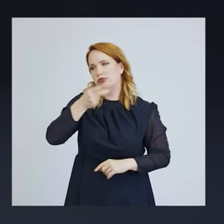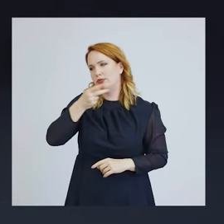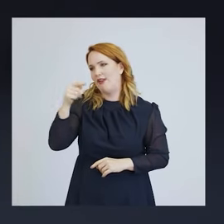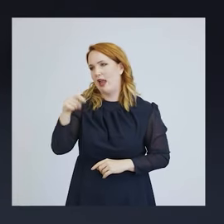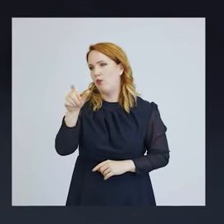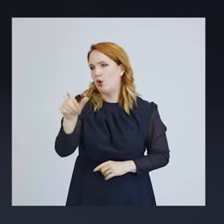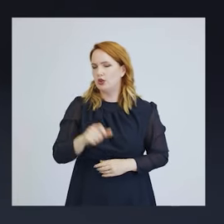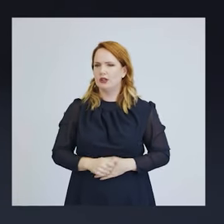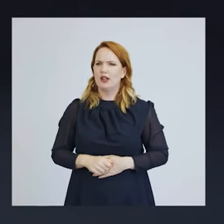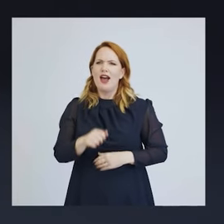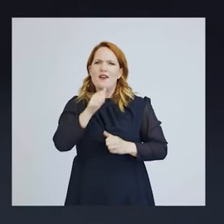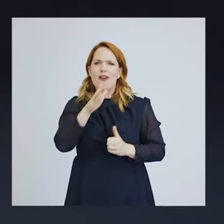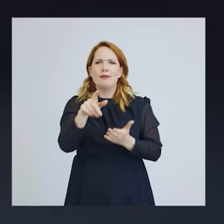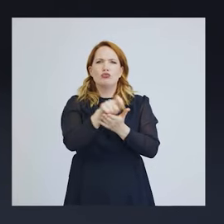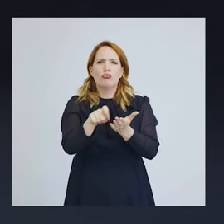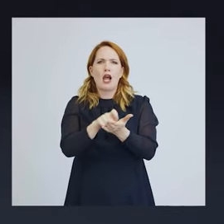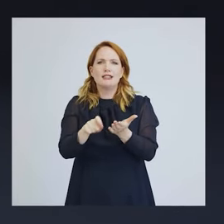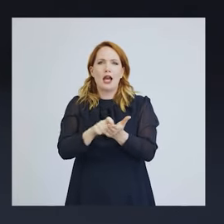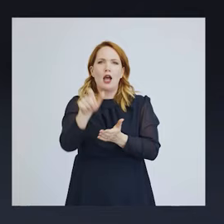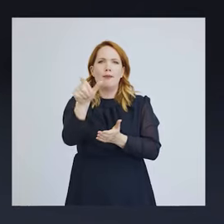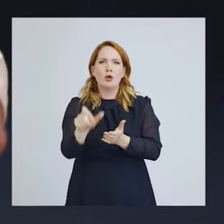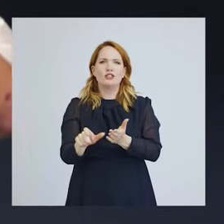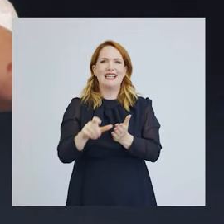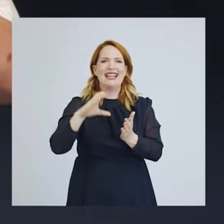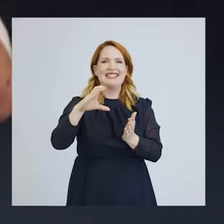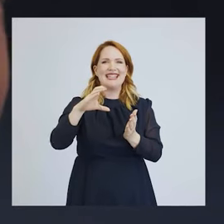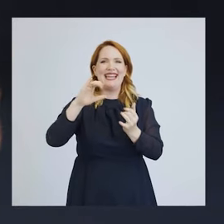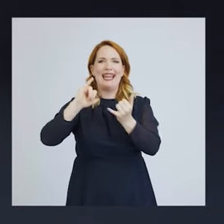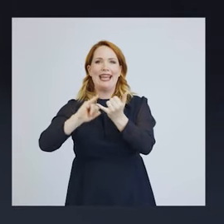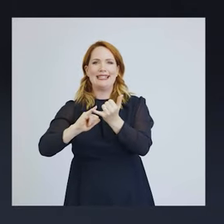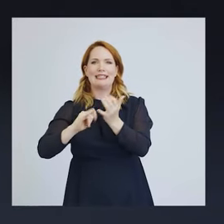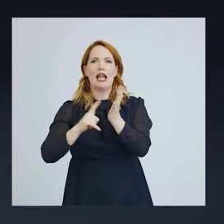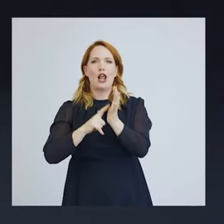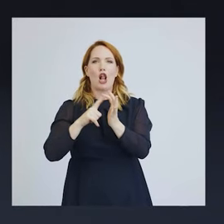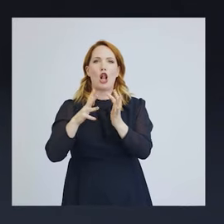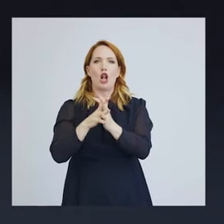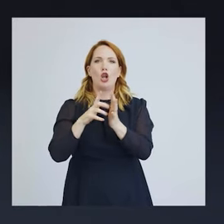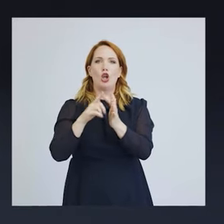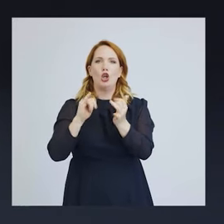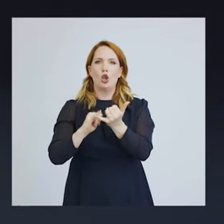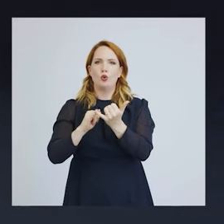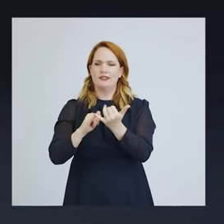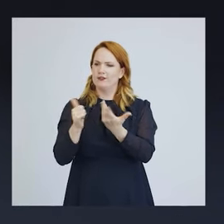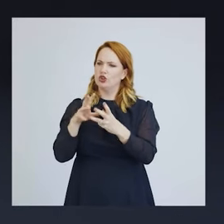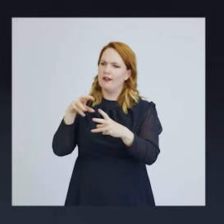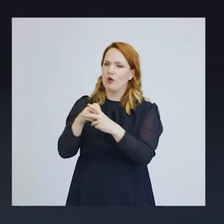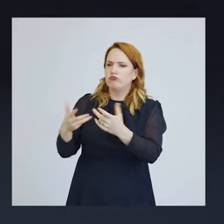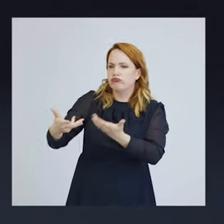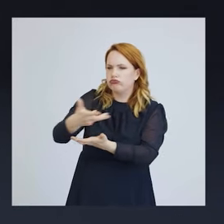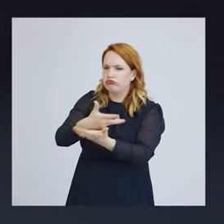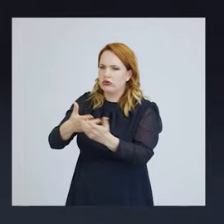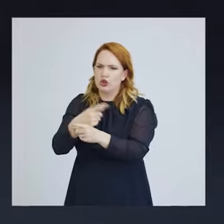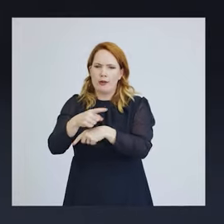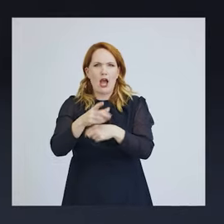lot in church culture. C.S. Lewis walked into a room with a whole bunch of theologians and they were discussing what's the difference